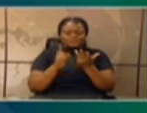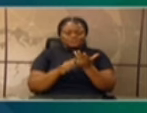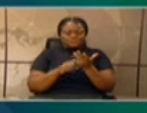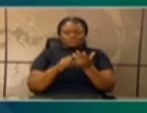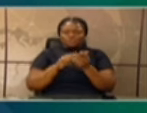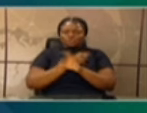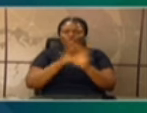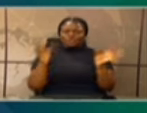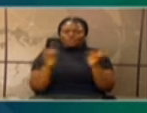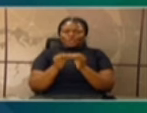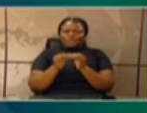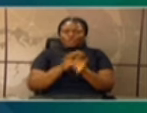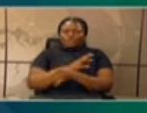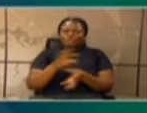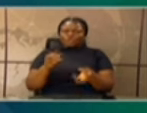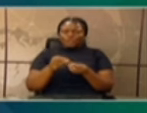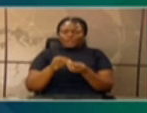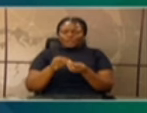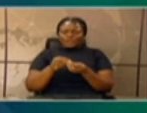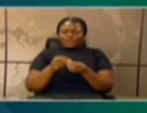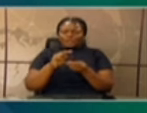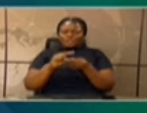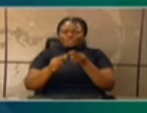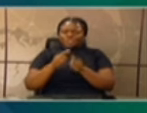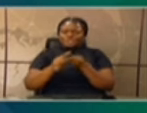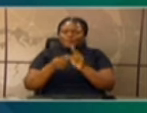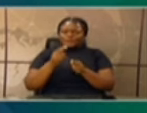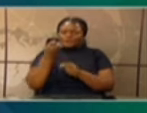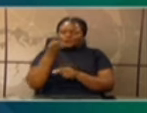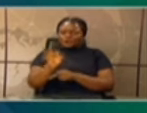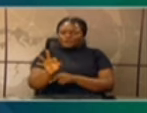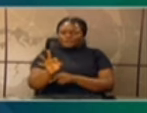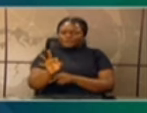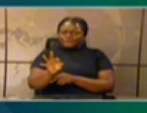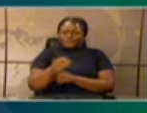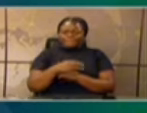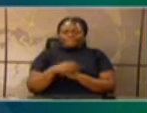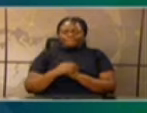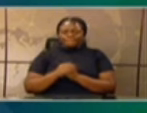total. Number of